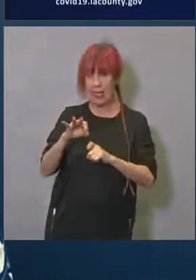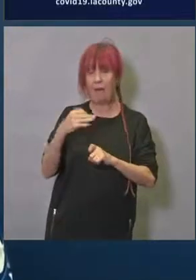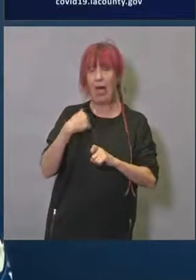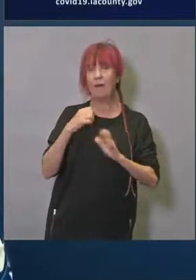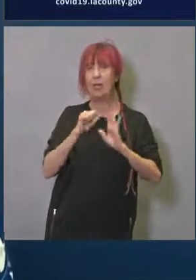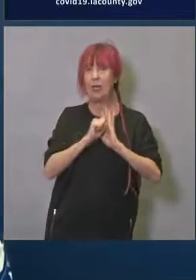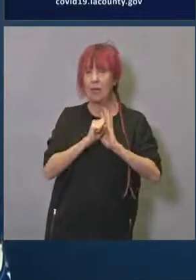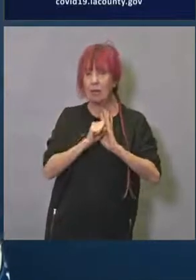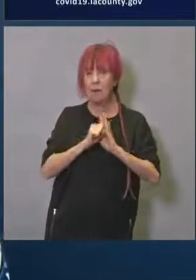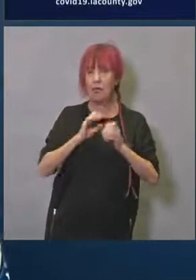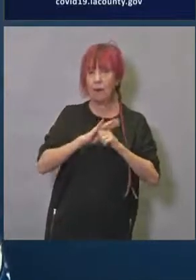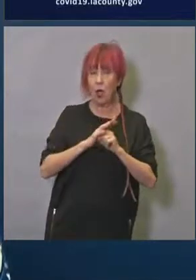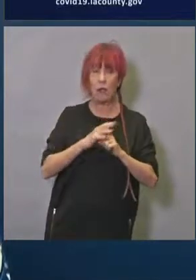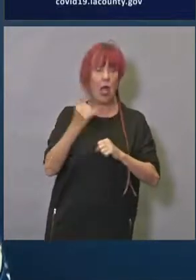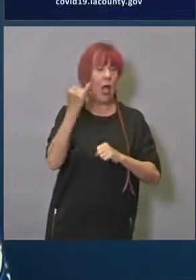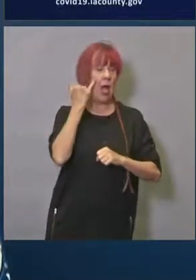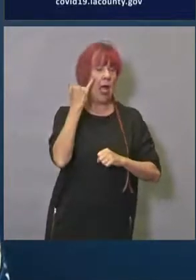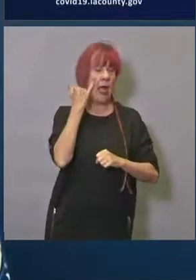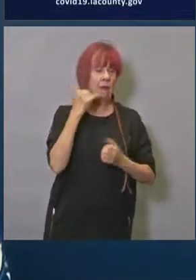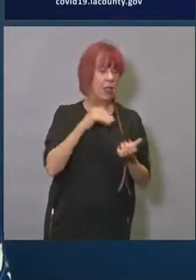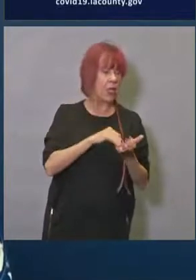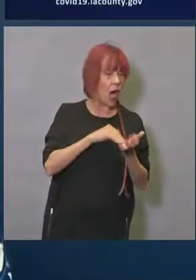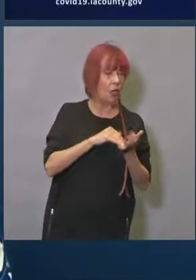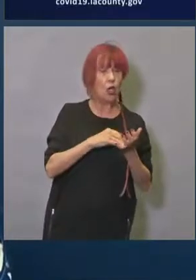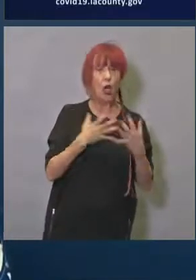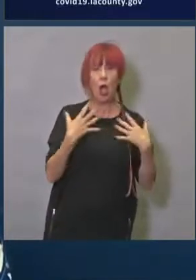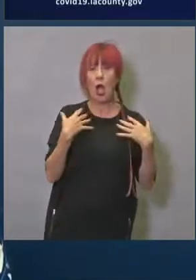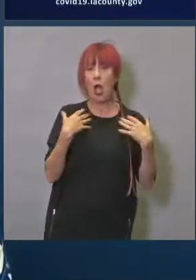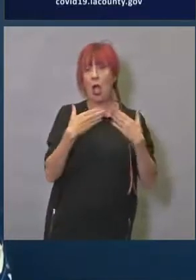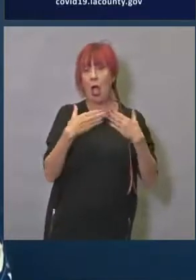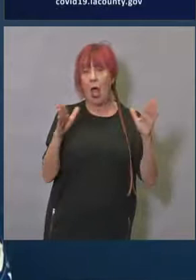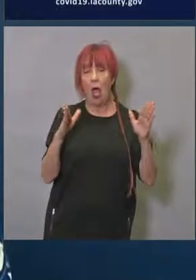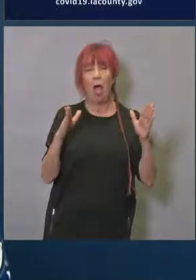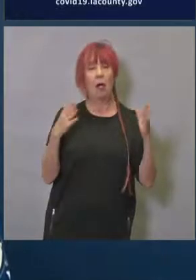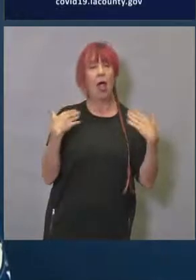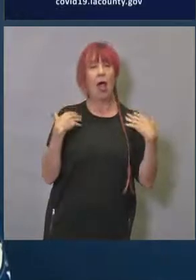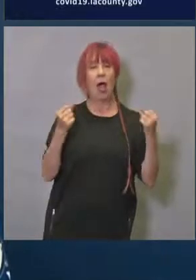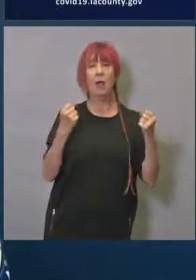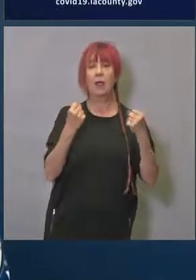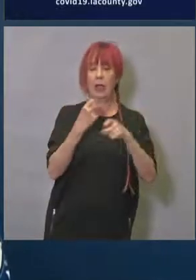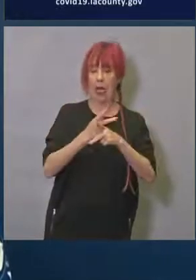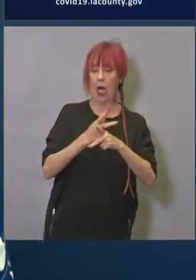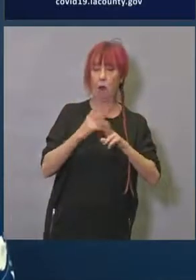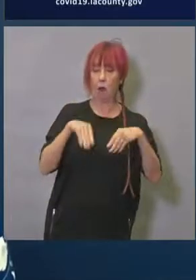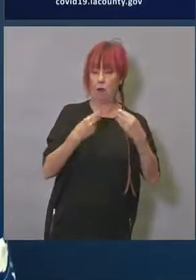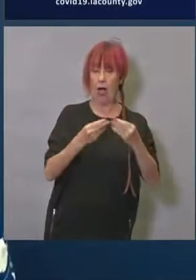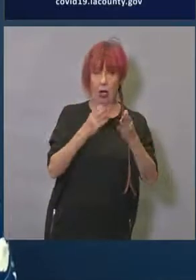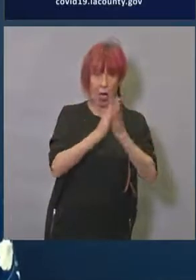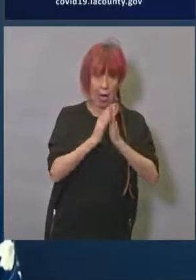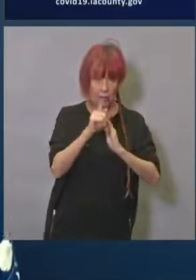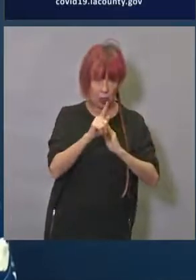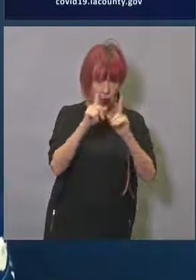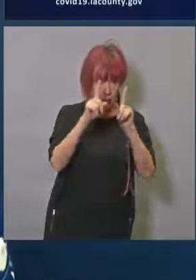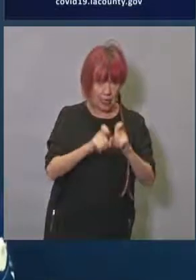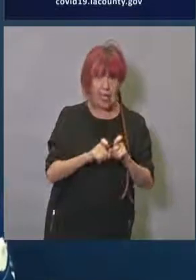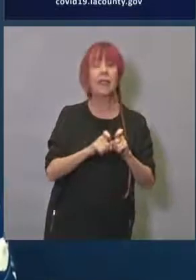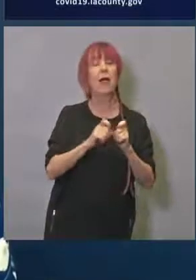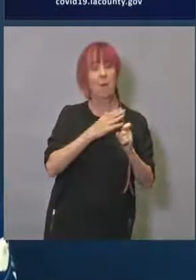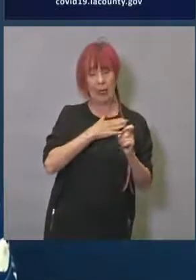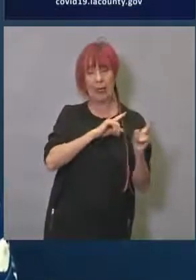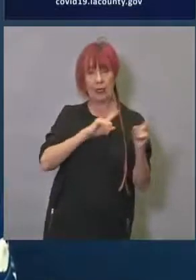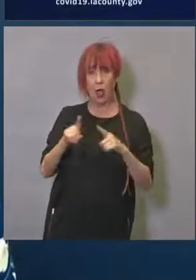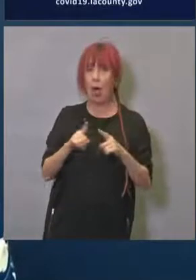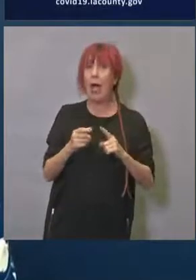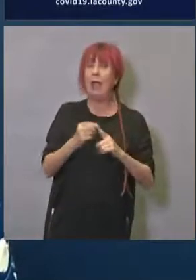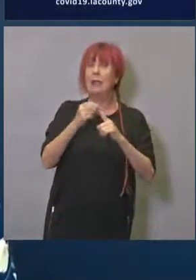asked by a physician or healthcare provider or someone from the public health community to get tested, especially if you are not fully